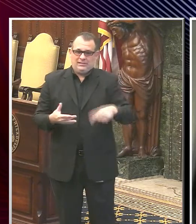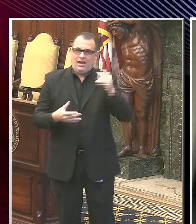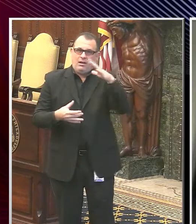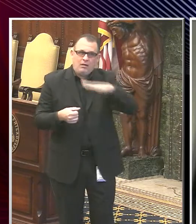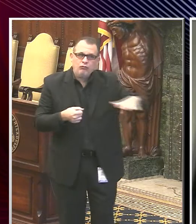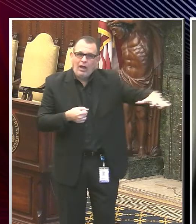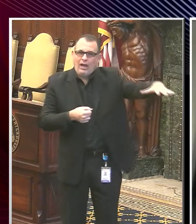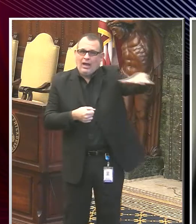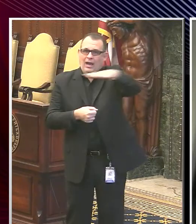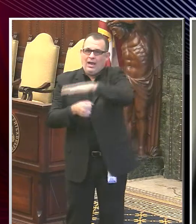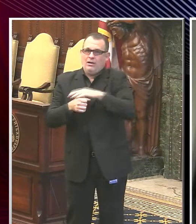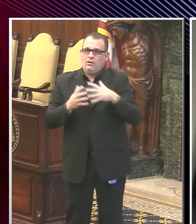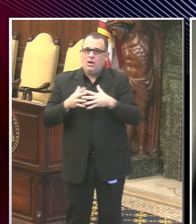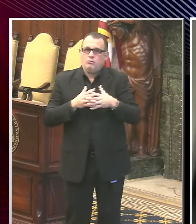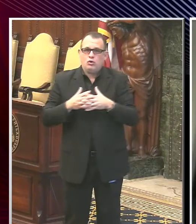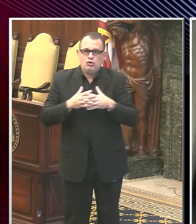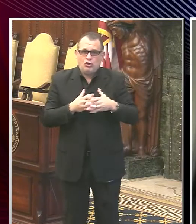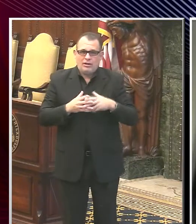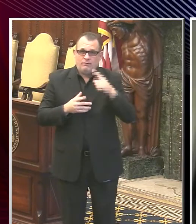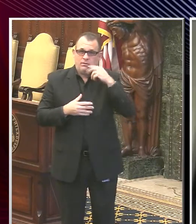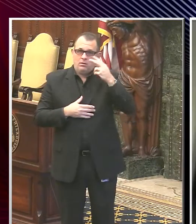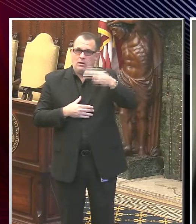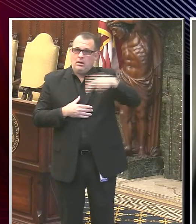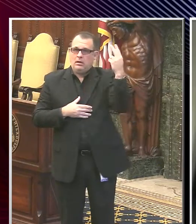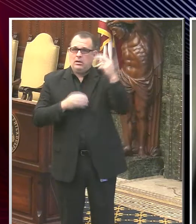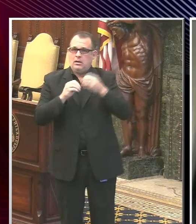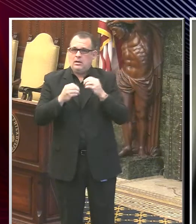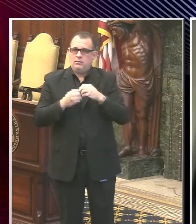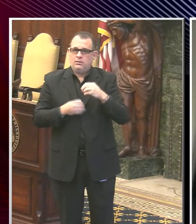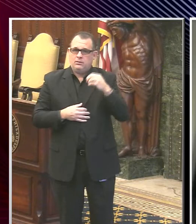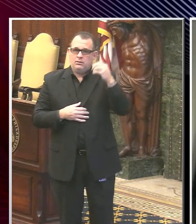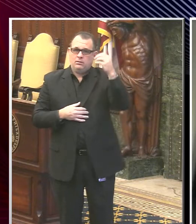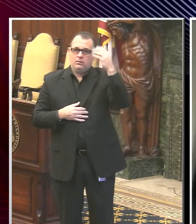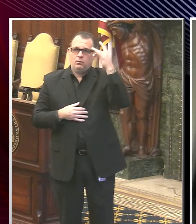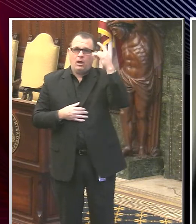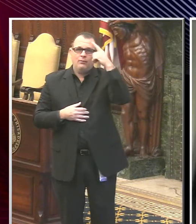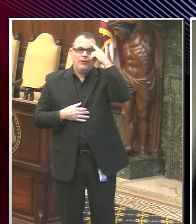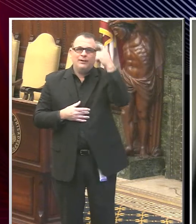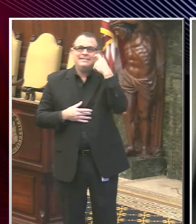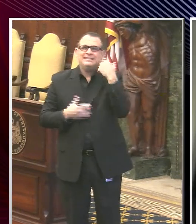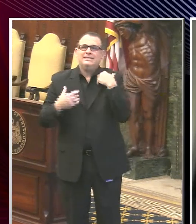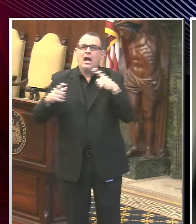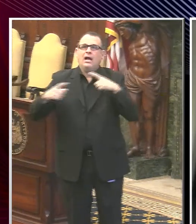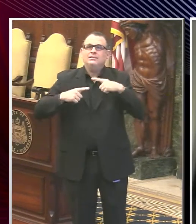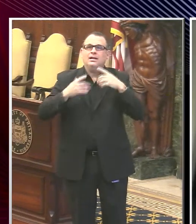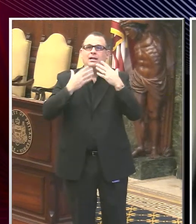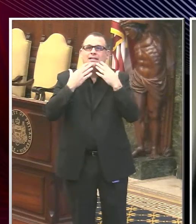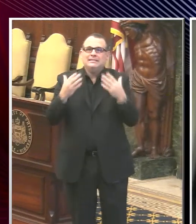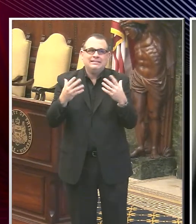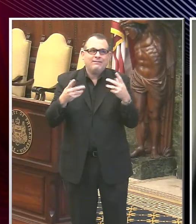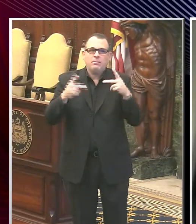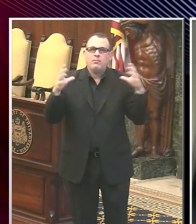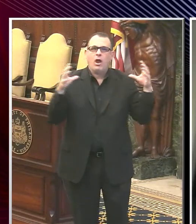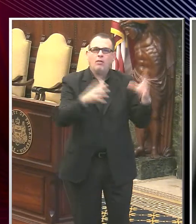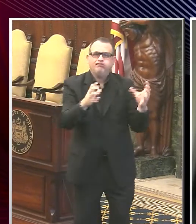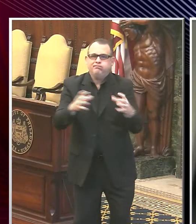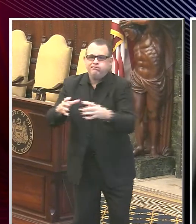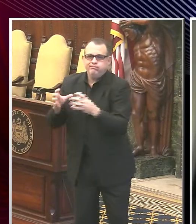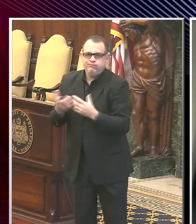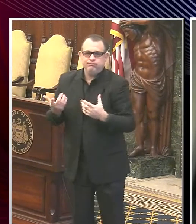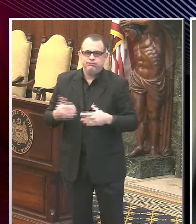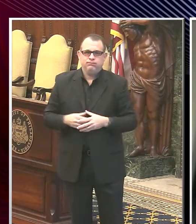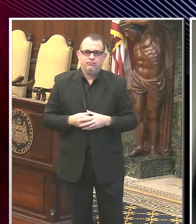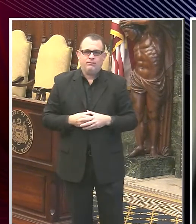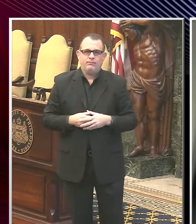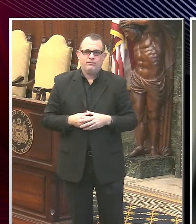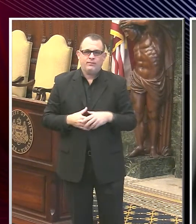record highs, likely caused by social gatherings that happened over Thanksgiving, on top of already high case counts. So this is an